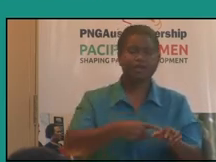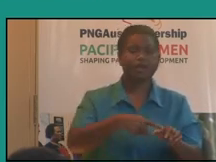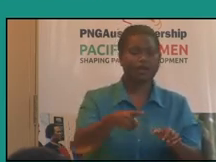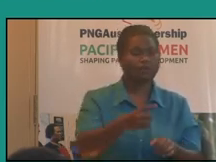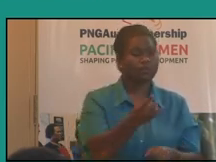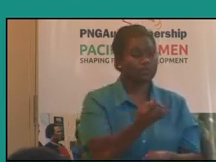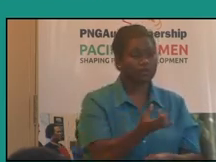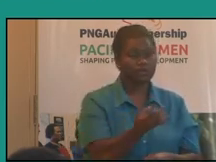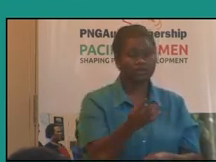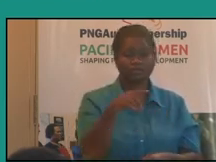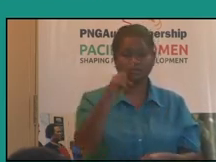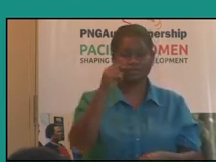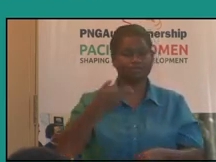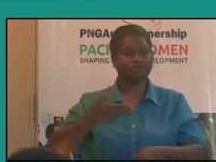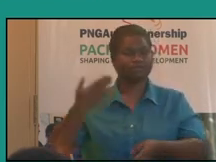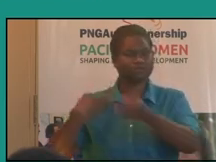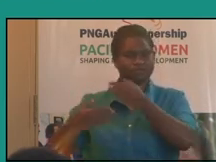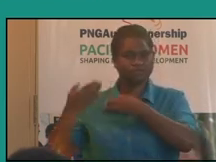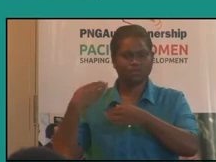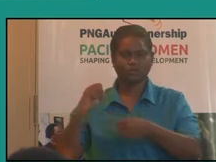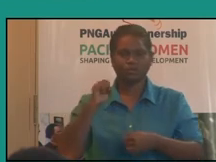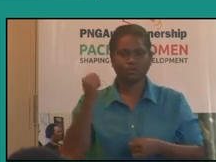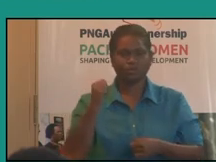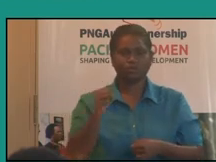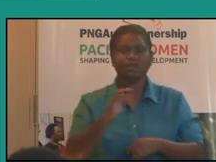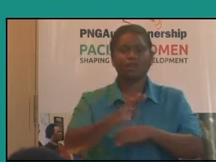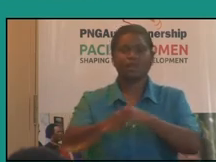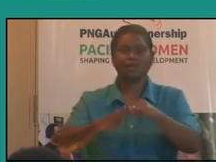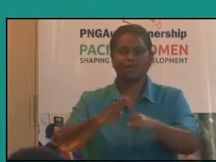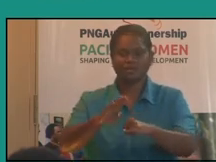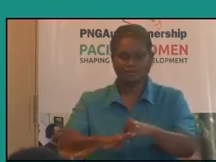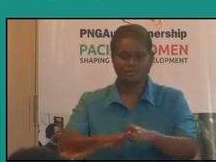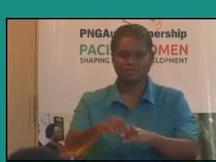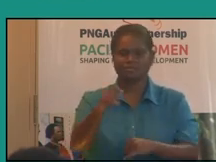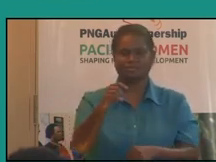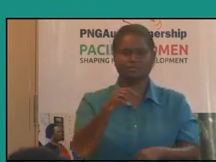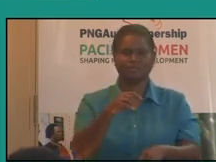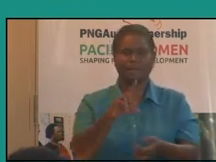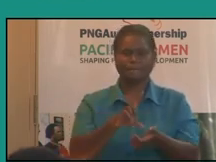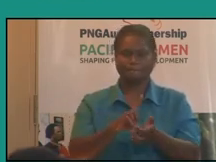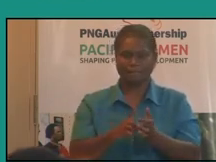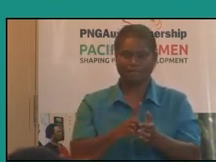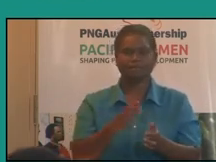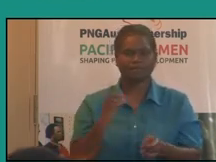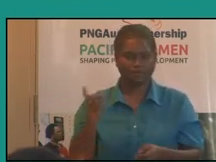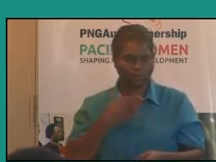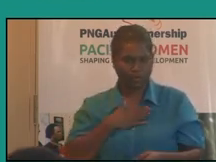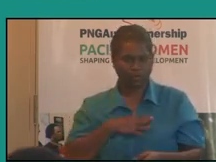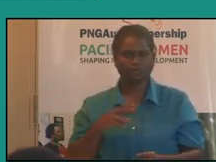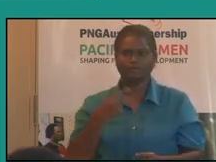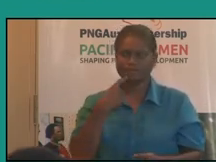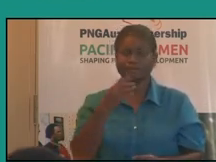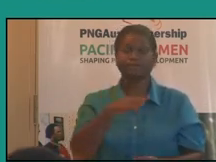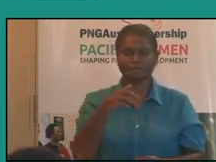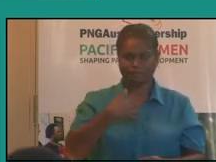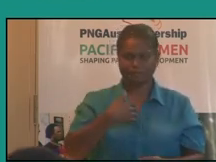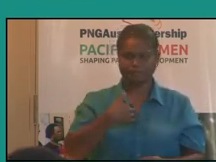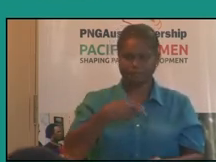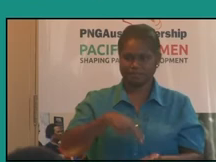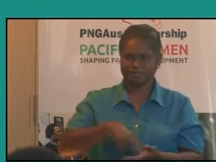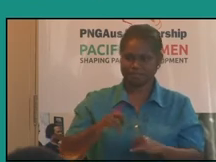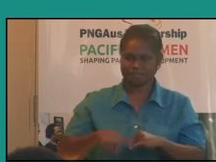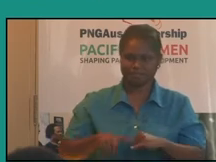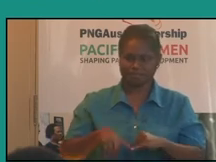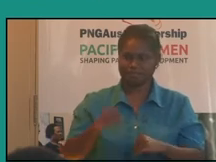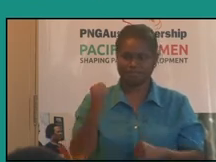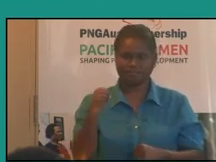don't wait until the issue of reach for you to tell everyone that you'll be contesting. That is already late. Okay, so that is what we are doing, you know, trying